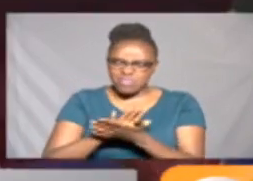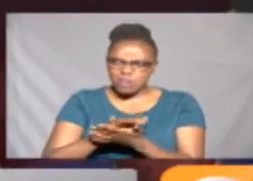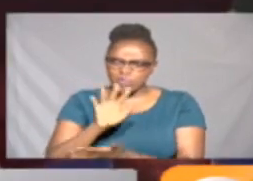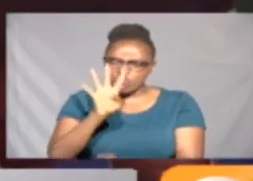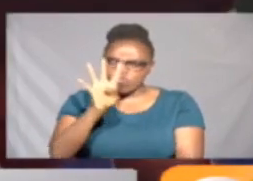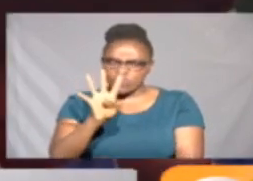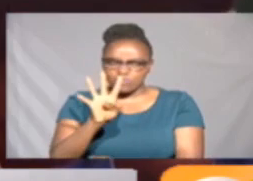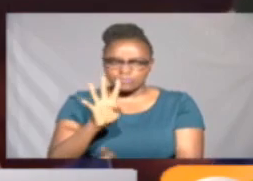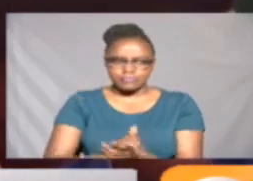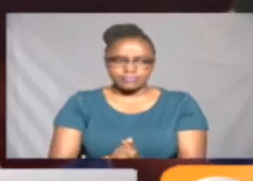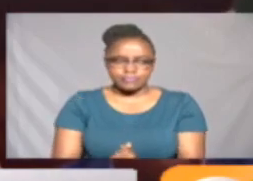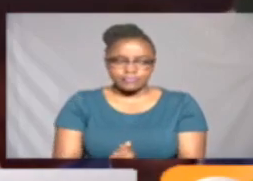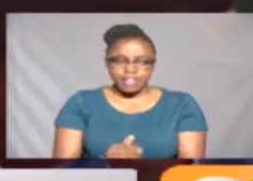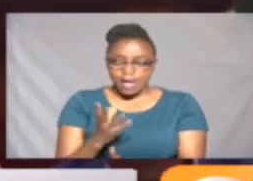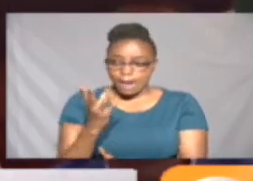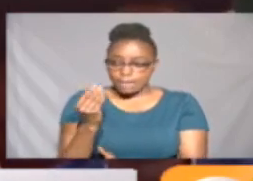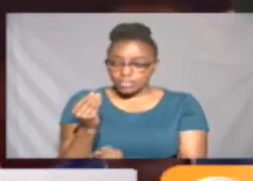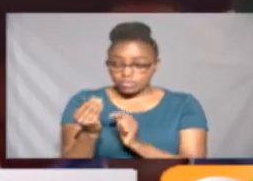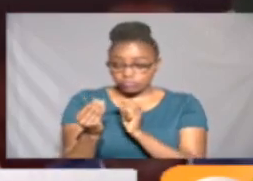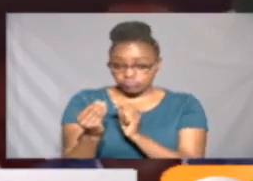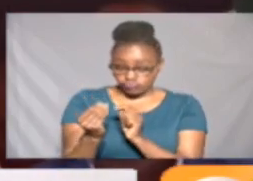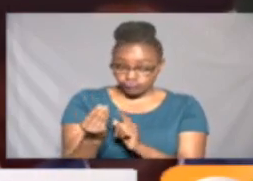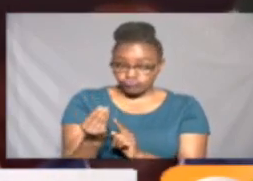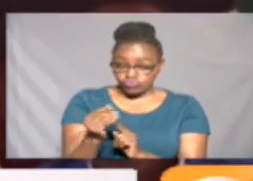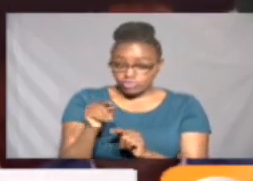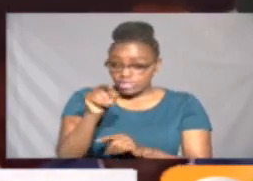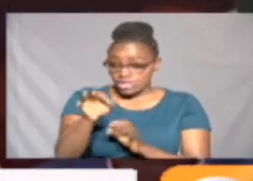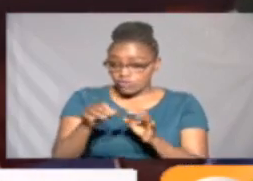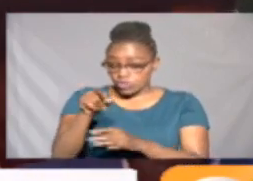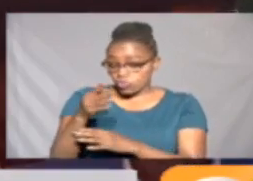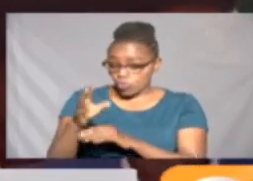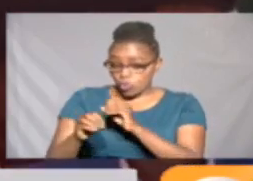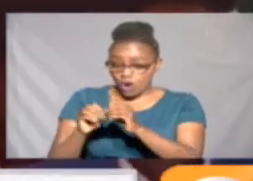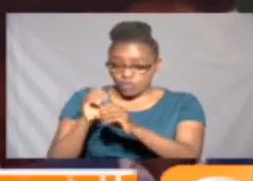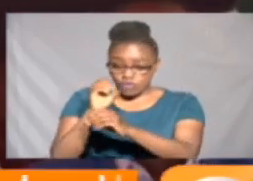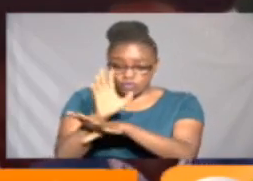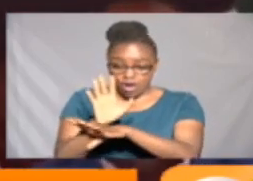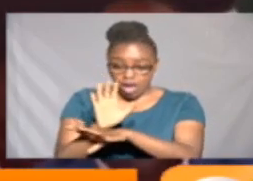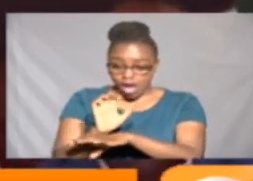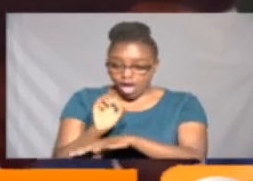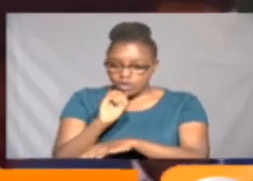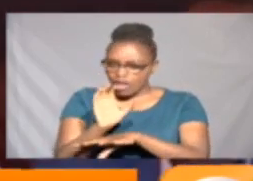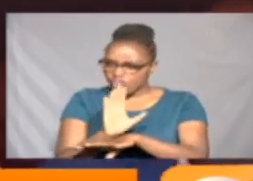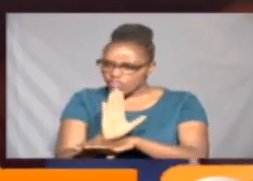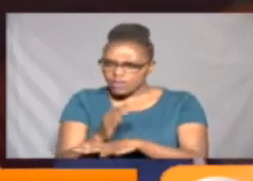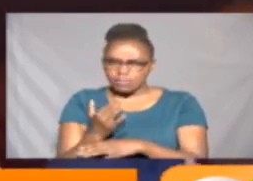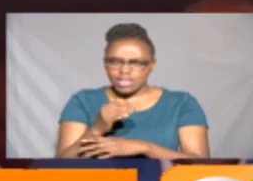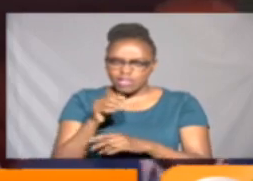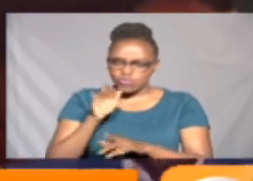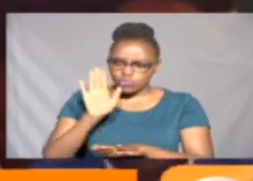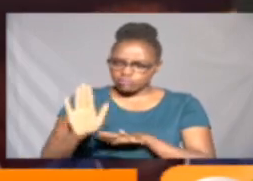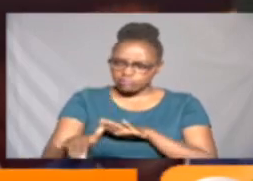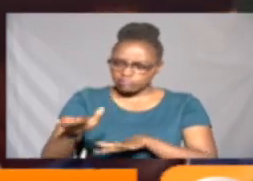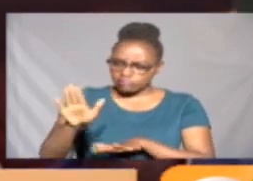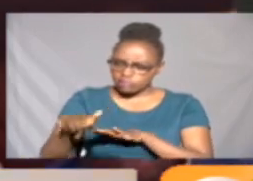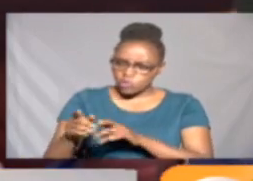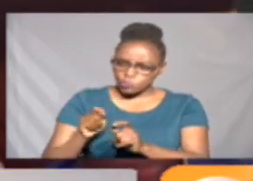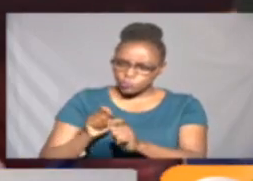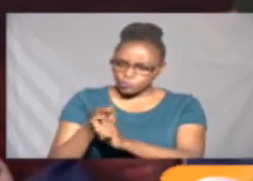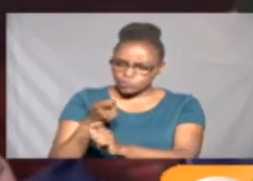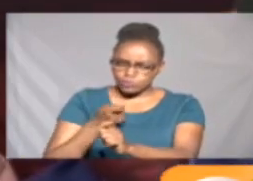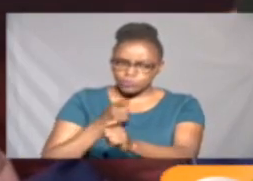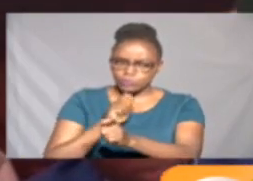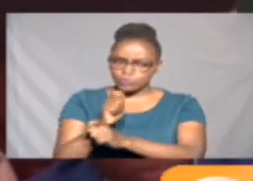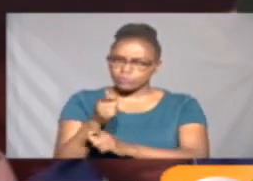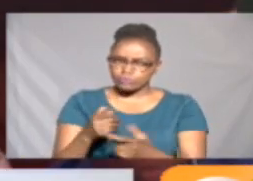4. Pesa ambayo kama wewe ni mtu wa film, kama wewe mtu wa kushona pale, kama